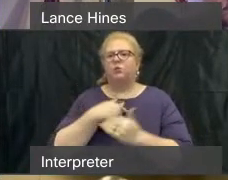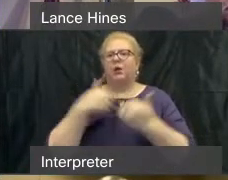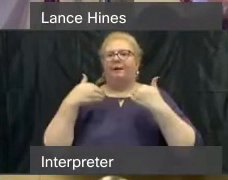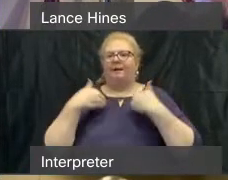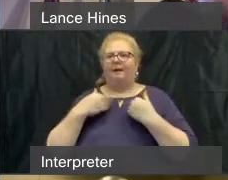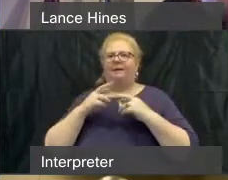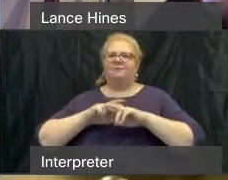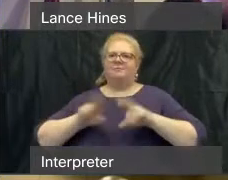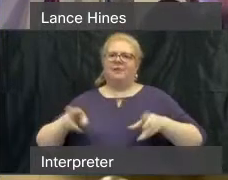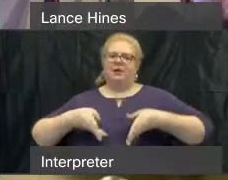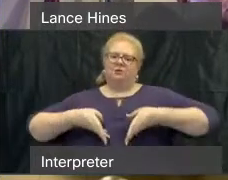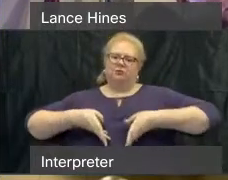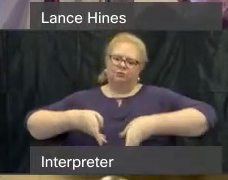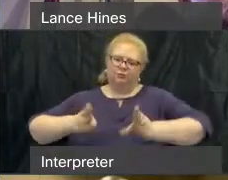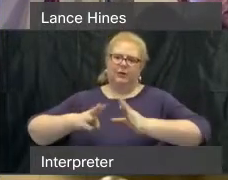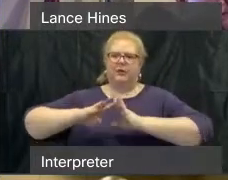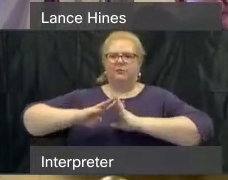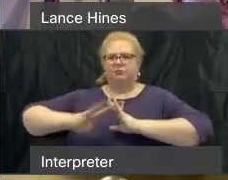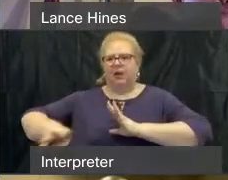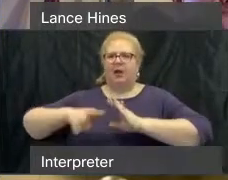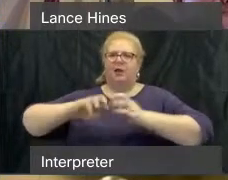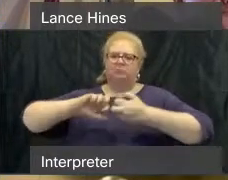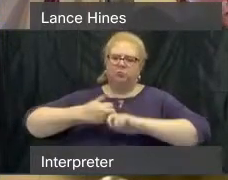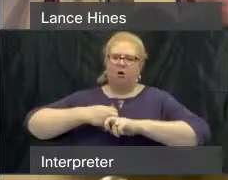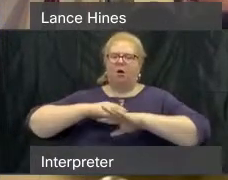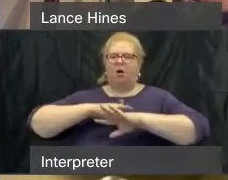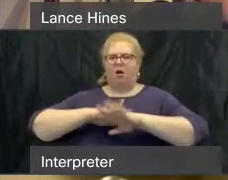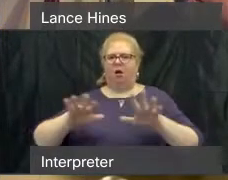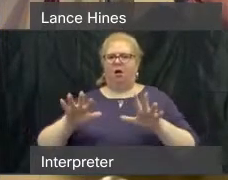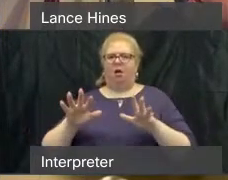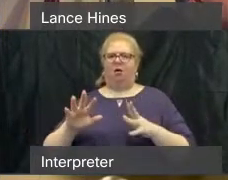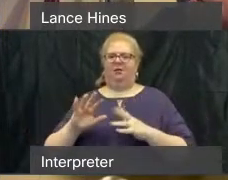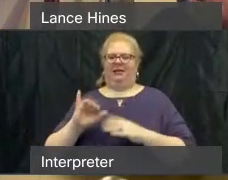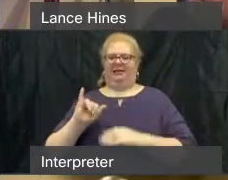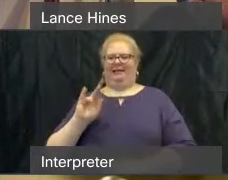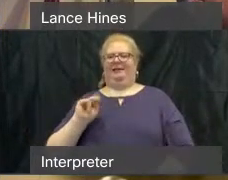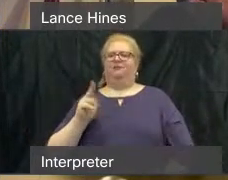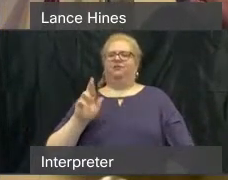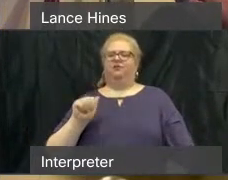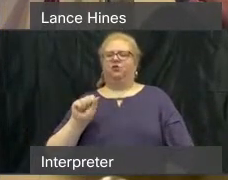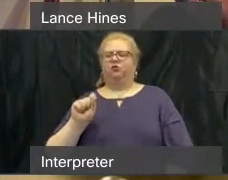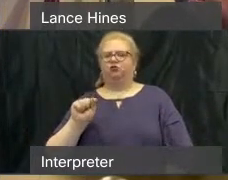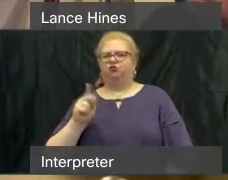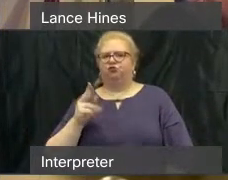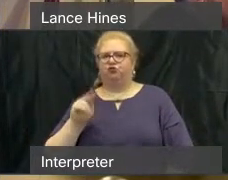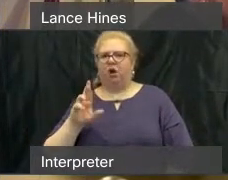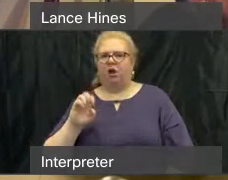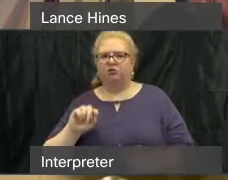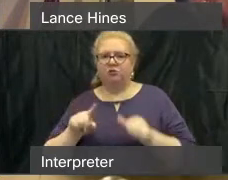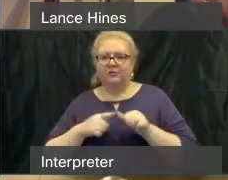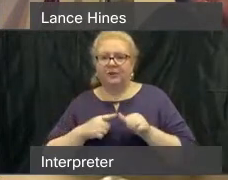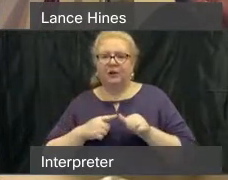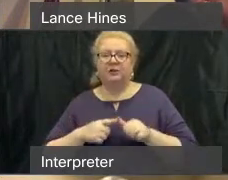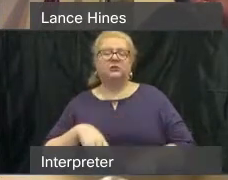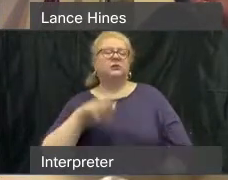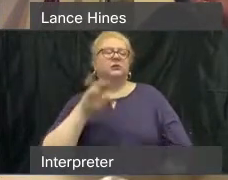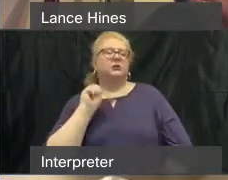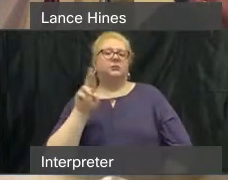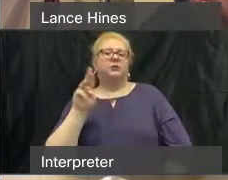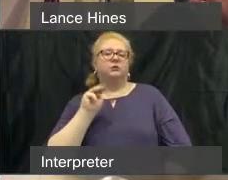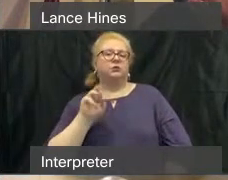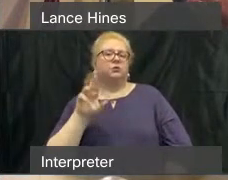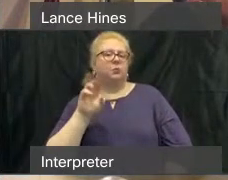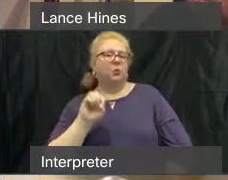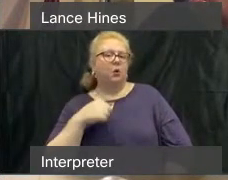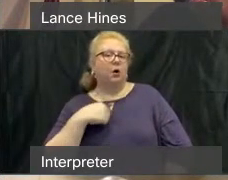Zion and 29th Street. And Mayor, Mr. Moore, I would like, once we get ready to get started, if